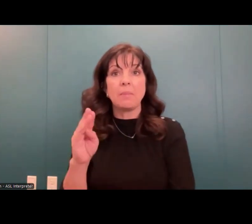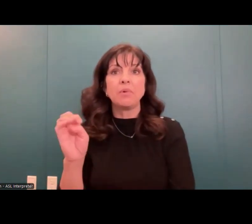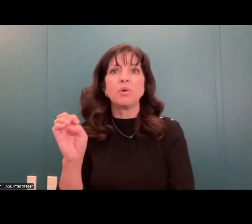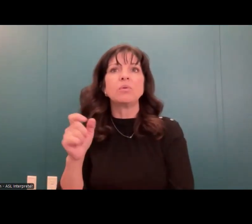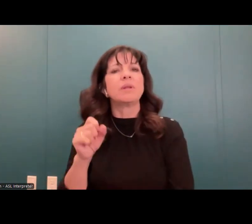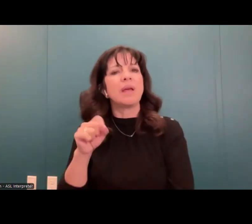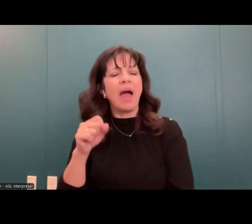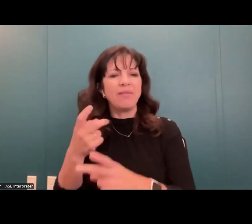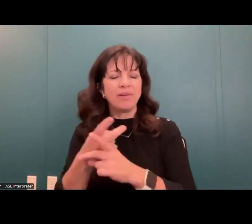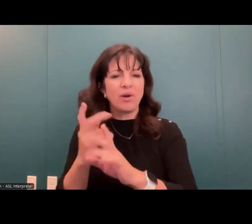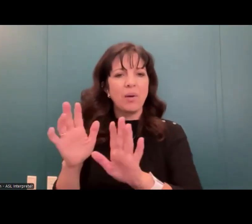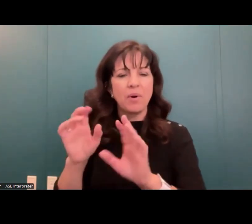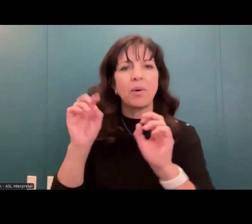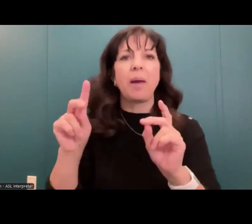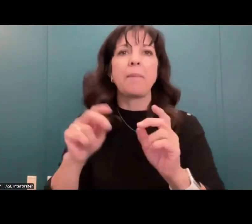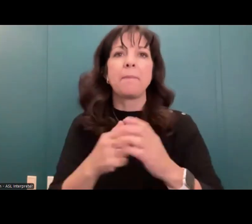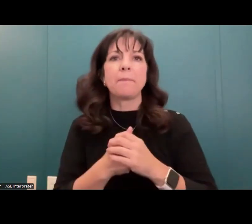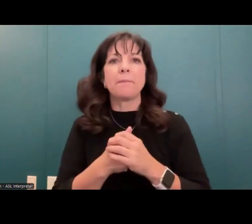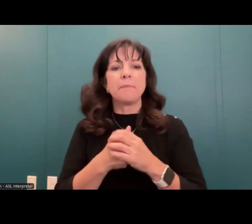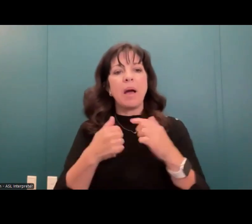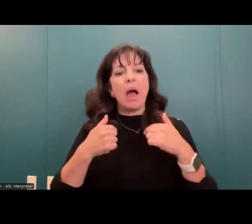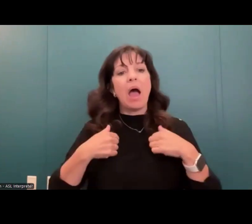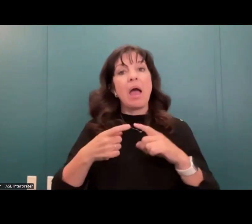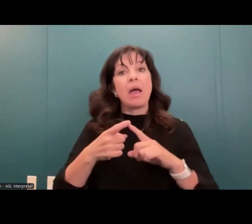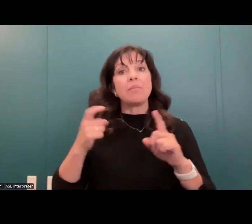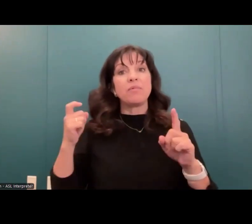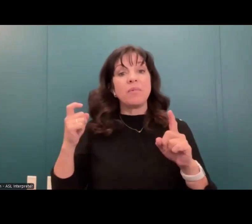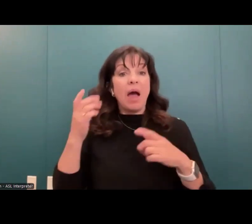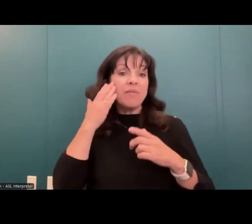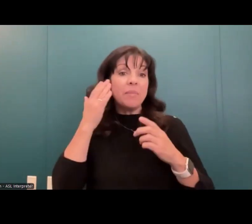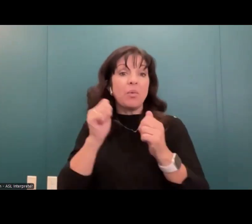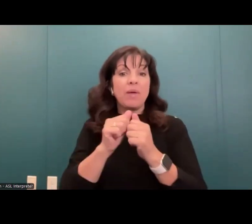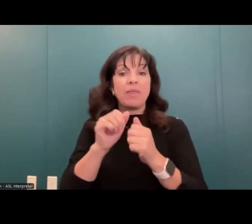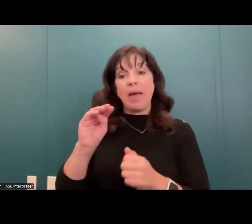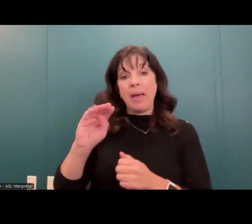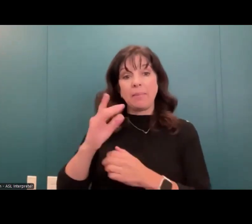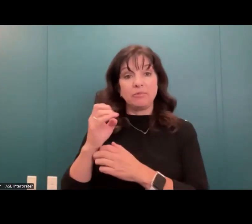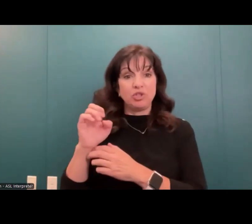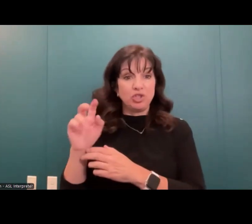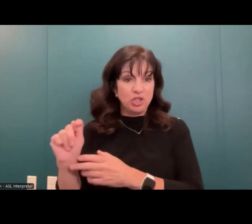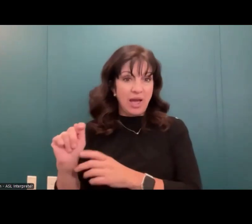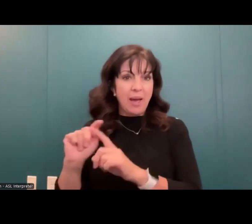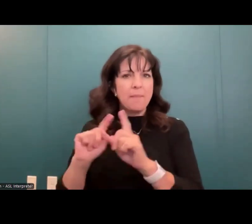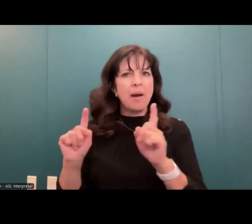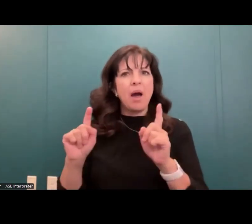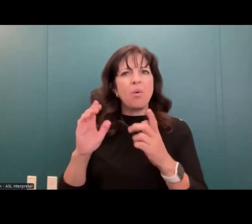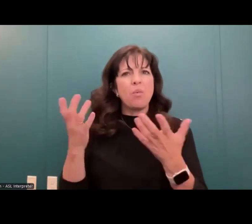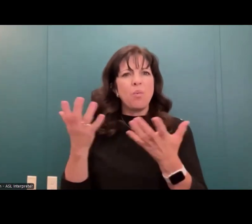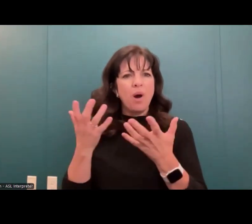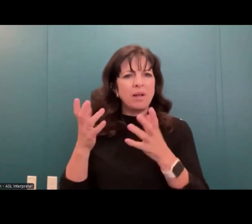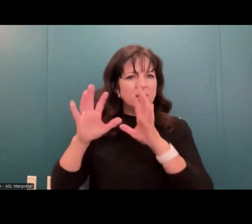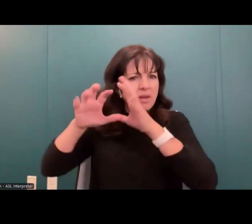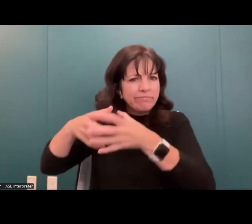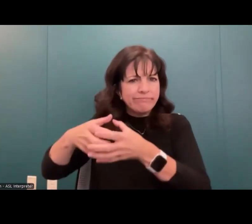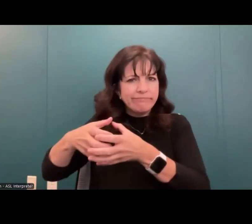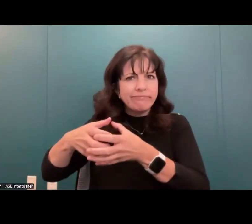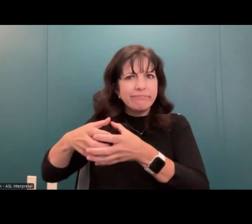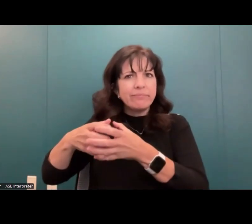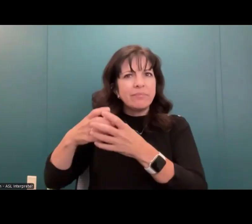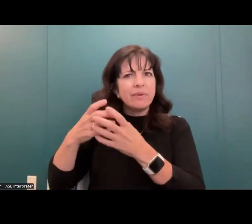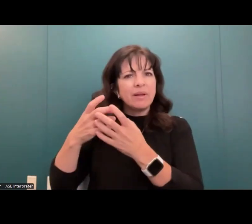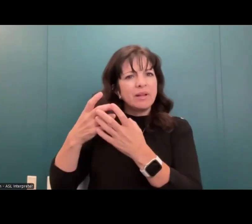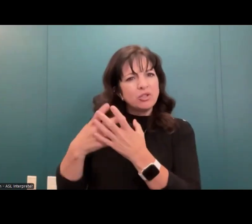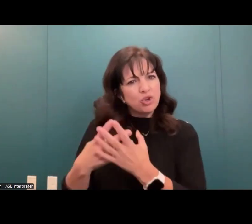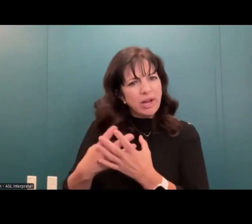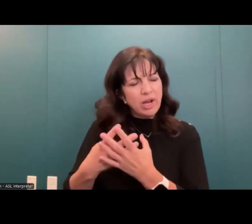got to figure this out. I'm familiar with the MChat revised, but what's the posse? I'm assuming it's a screener, but for